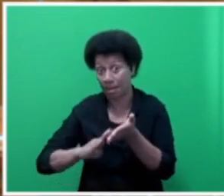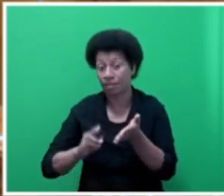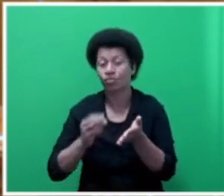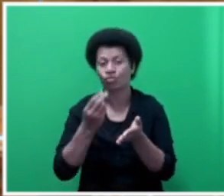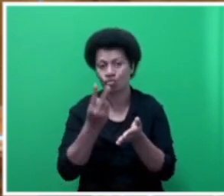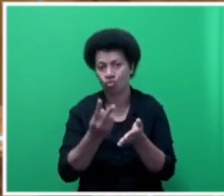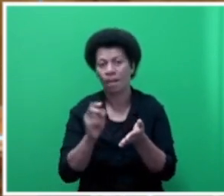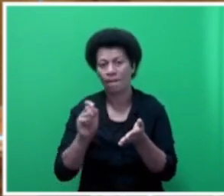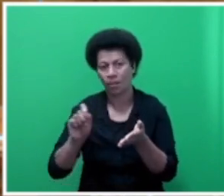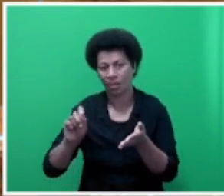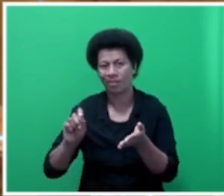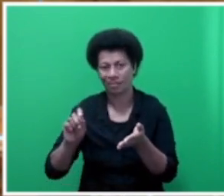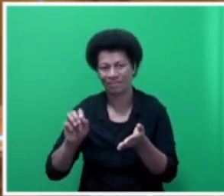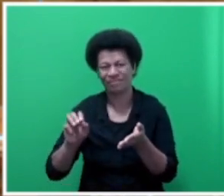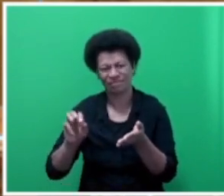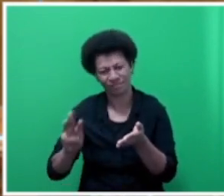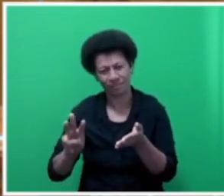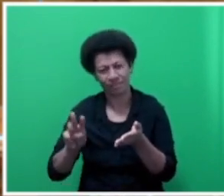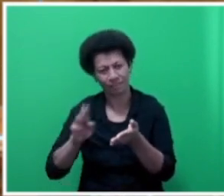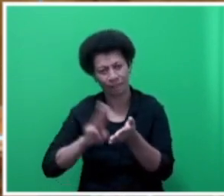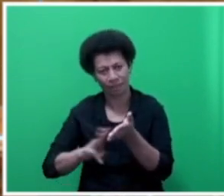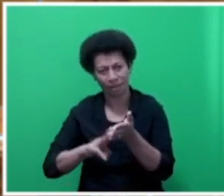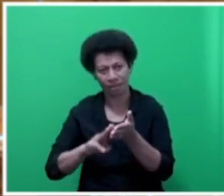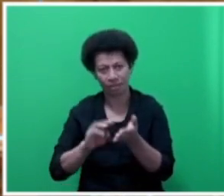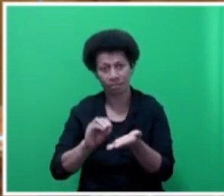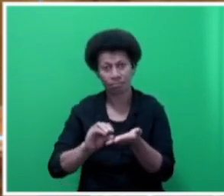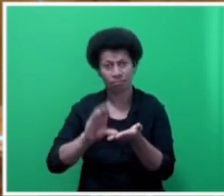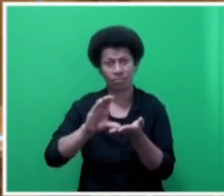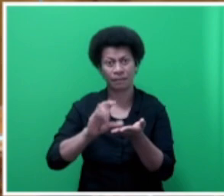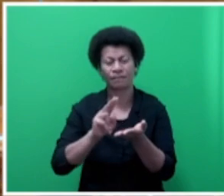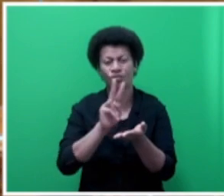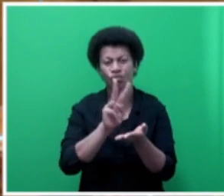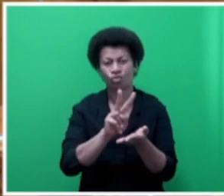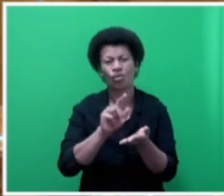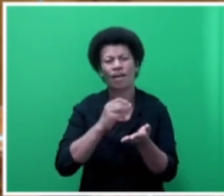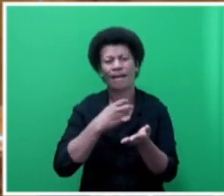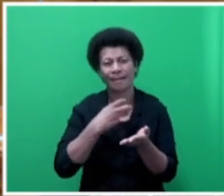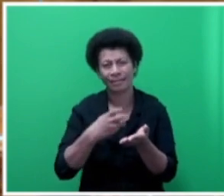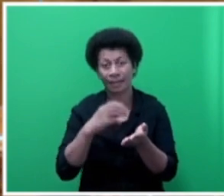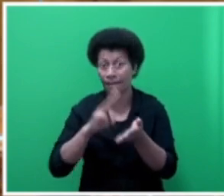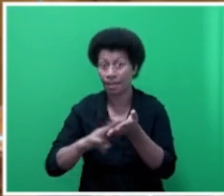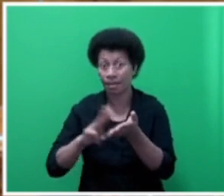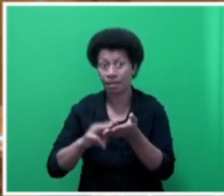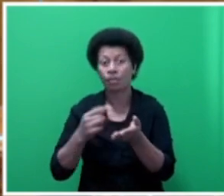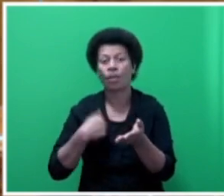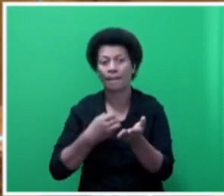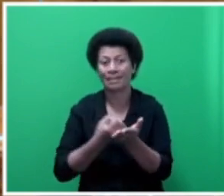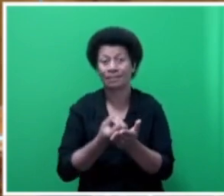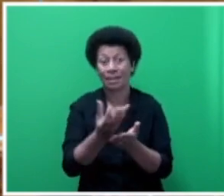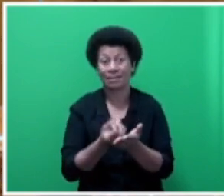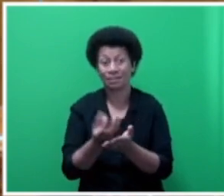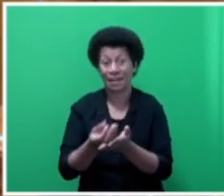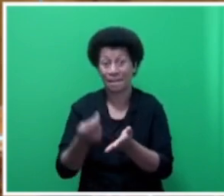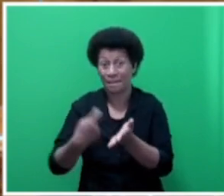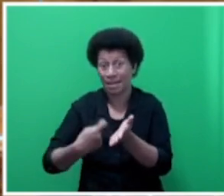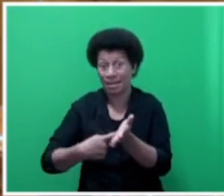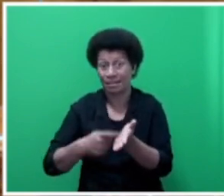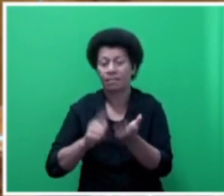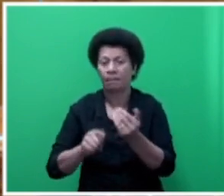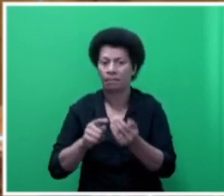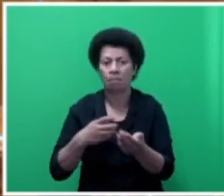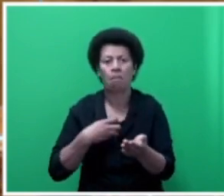2.253 billion, an increase of over 200 million, while expenditure is expected to increase by over 100